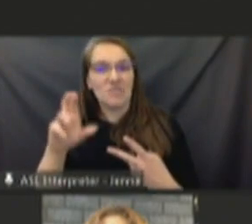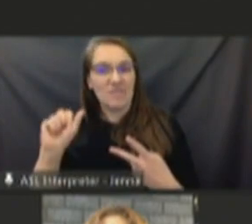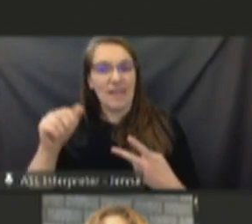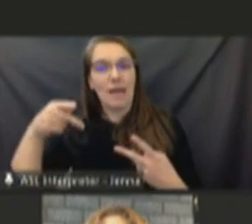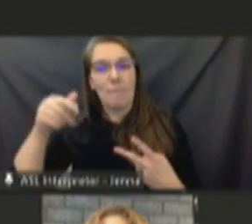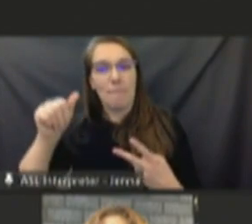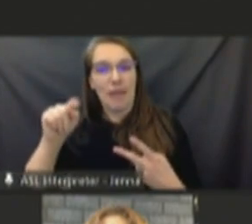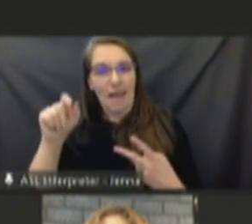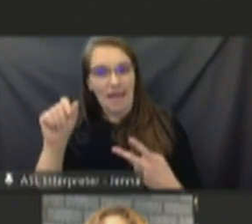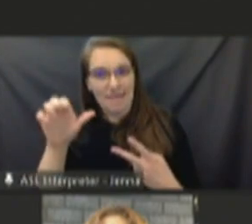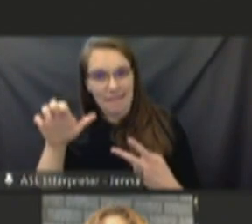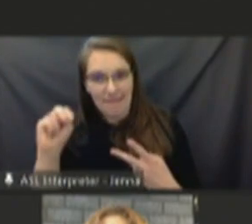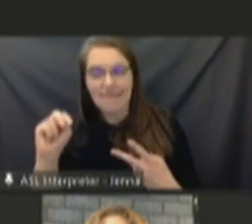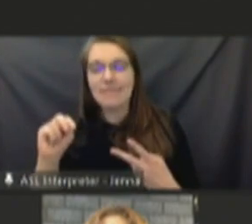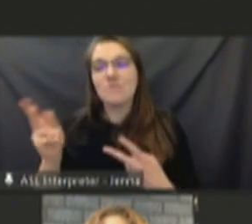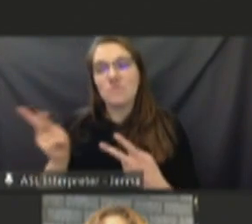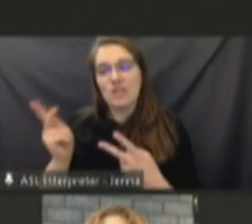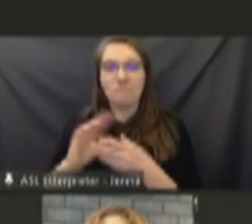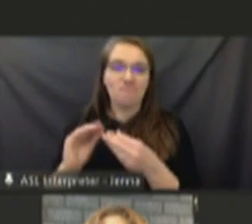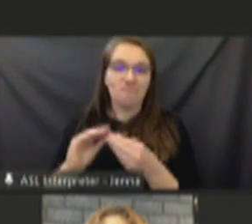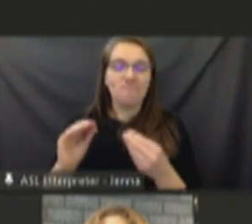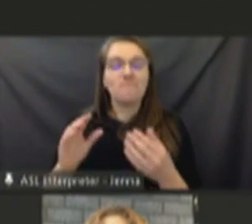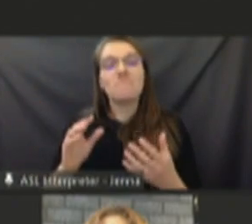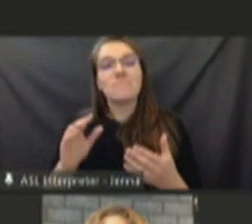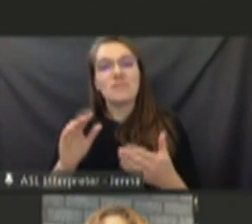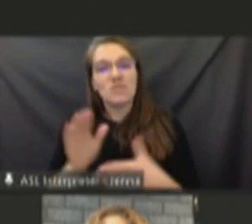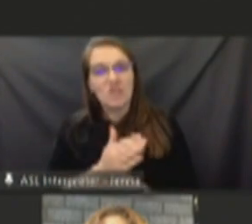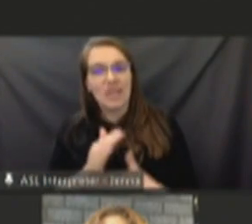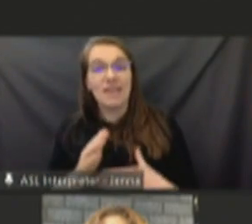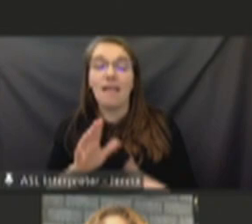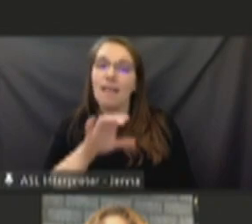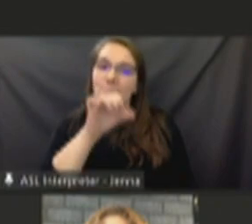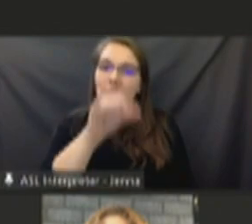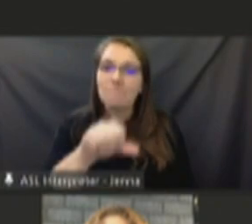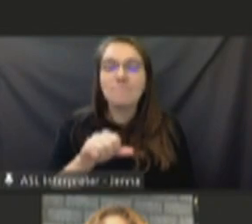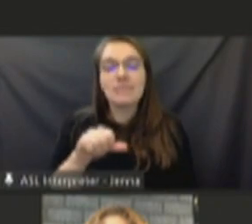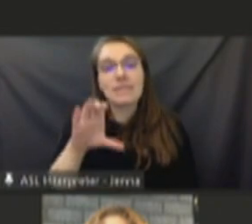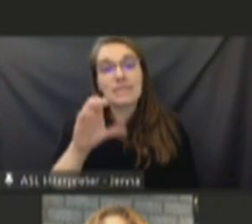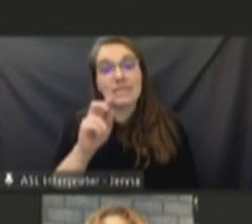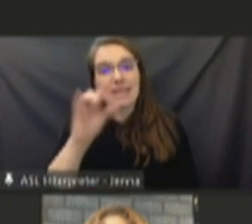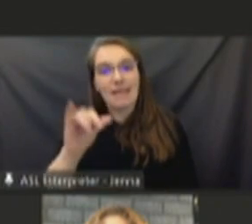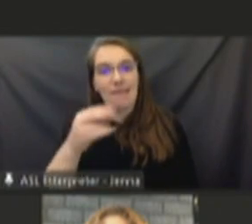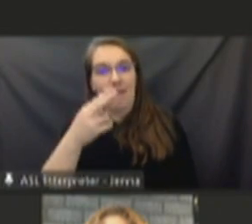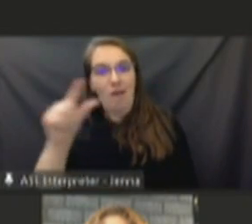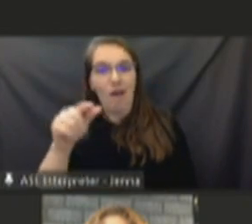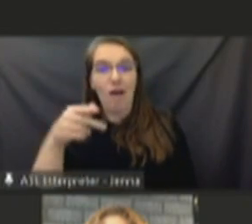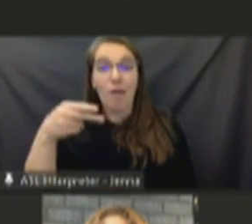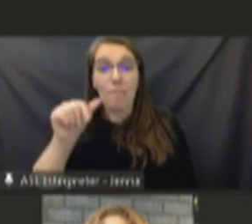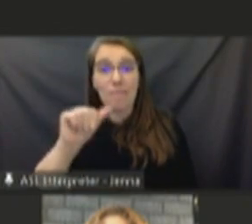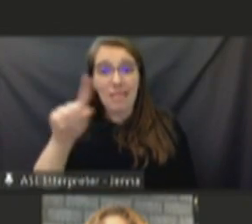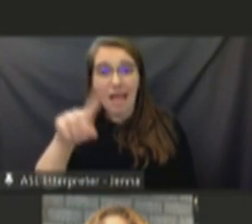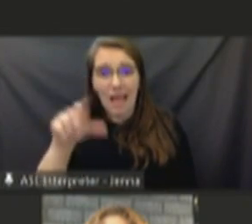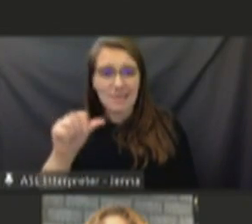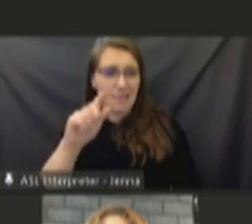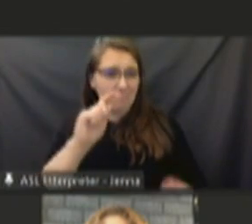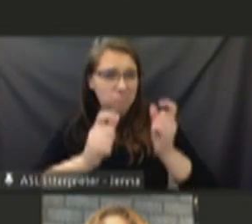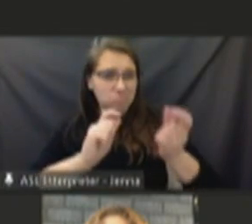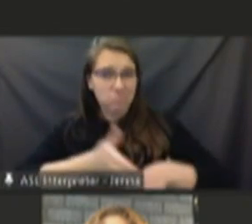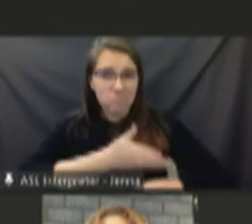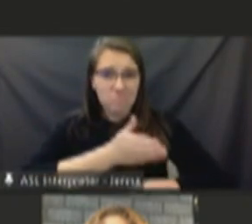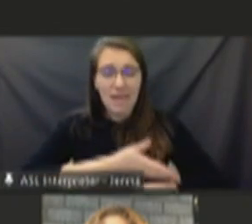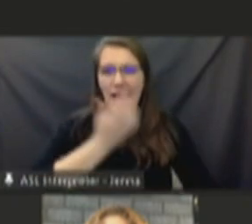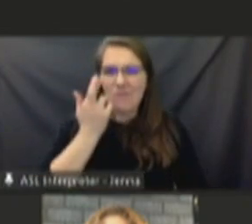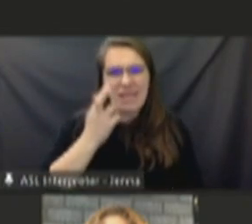doing, like the reviewing the design of City Hall Plaza. And it just stuck with me that the projects you're working on are no small